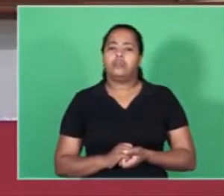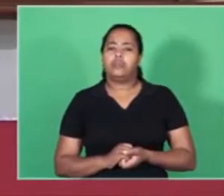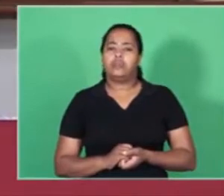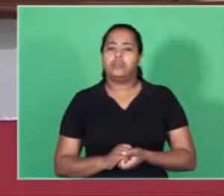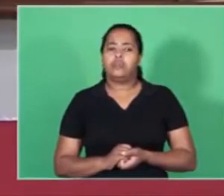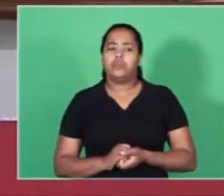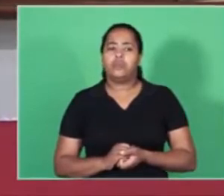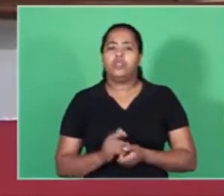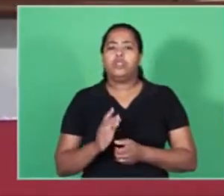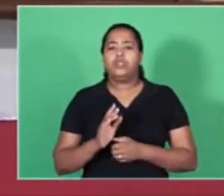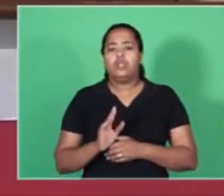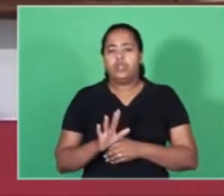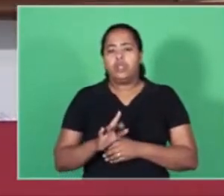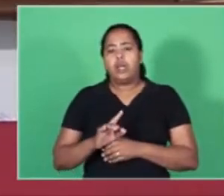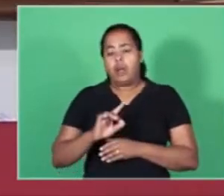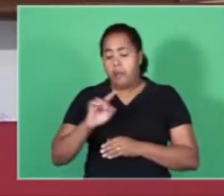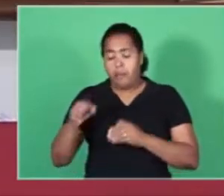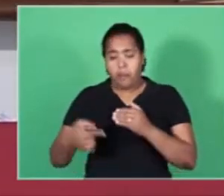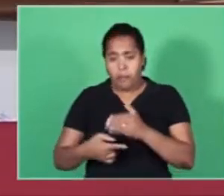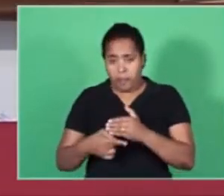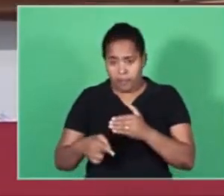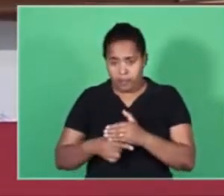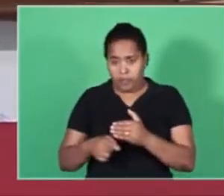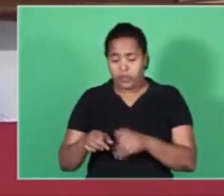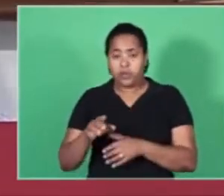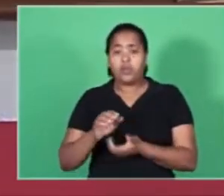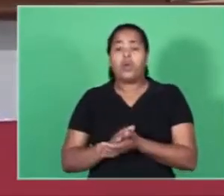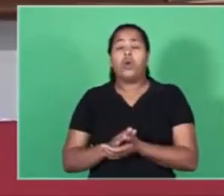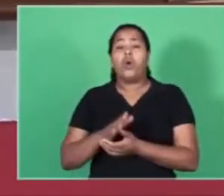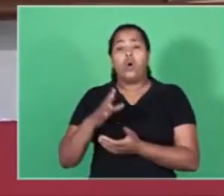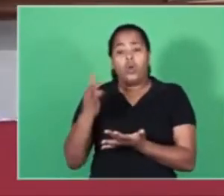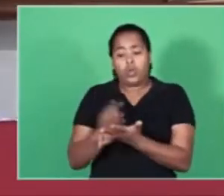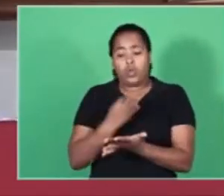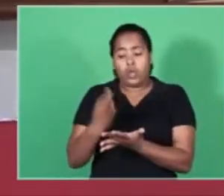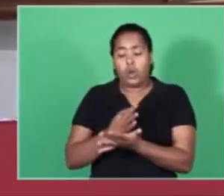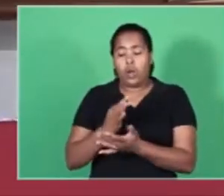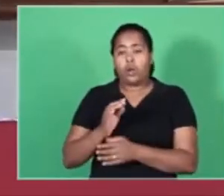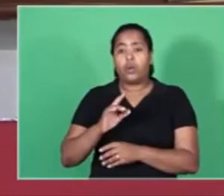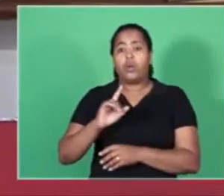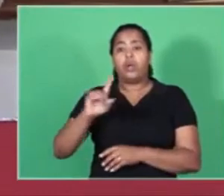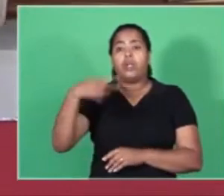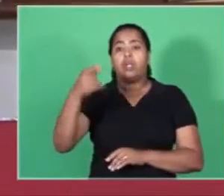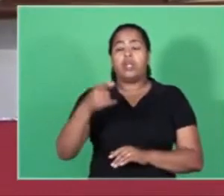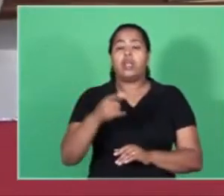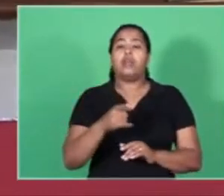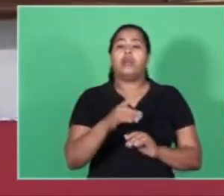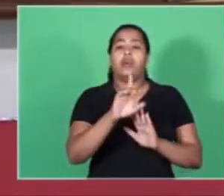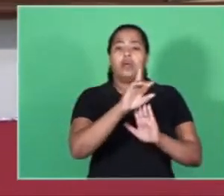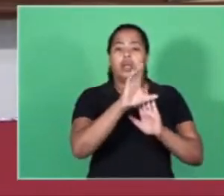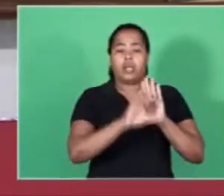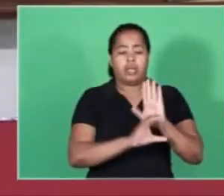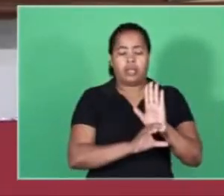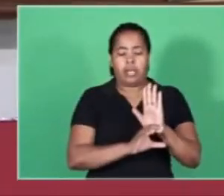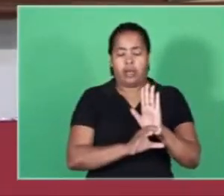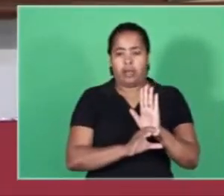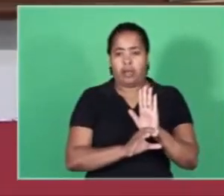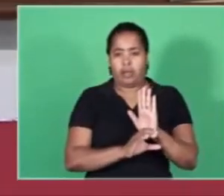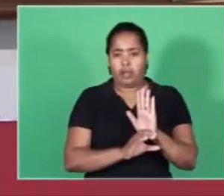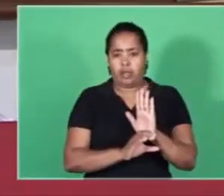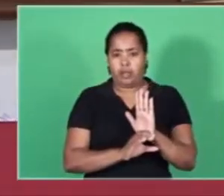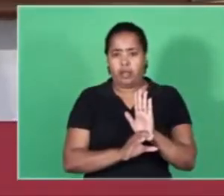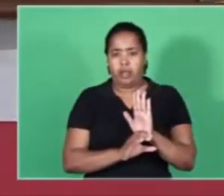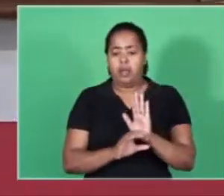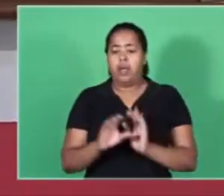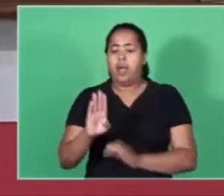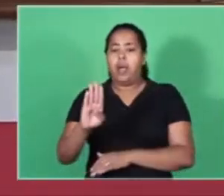a great theologian came to die in the 80s, Karl Barth. He